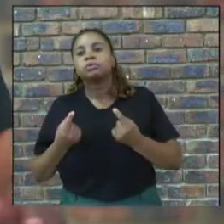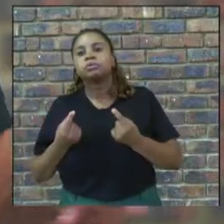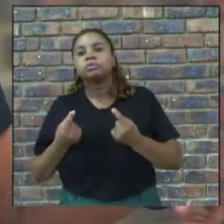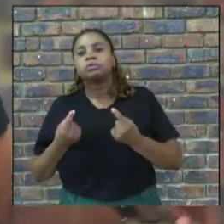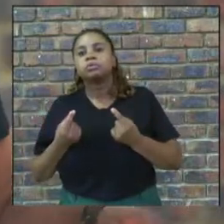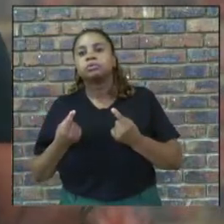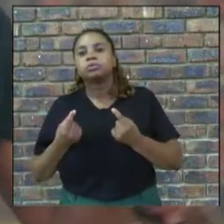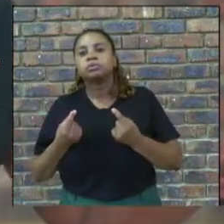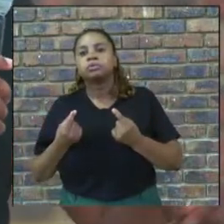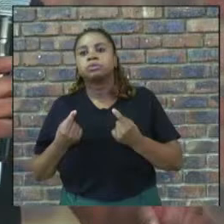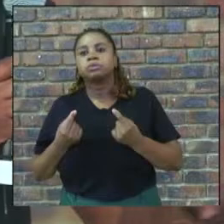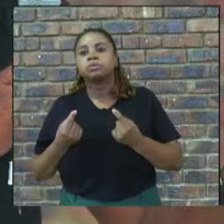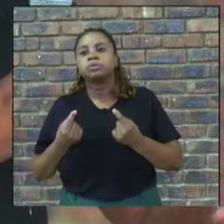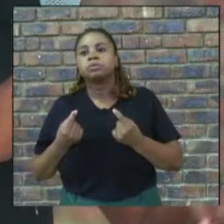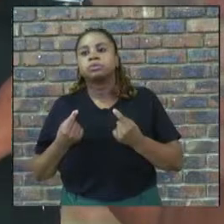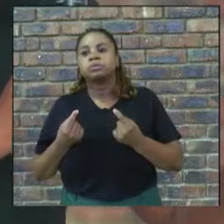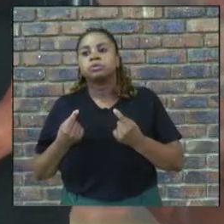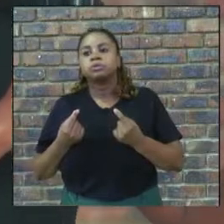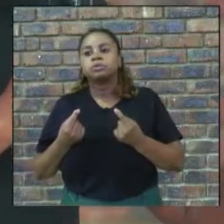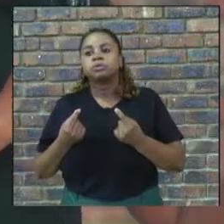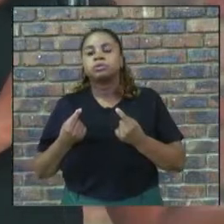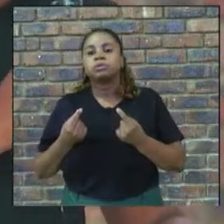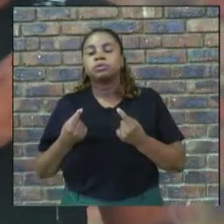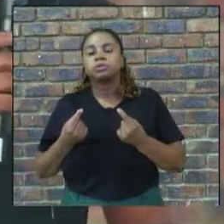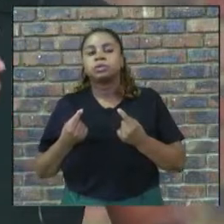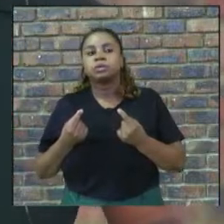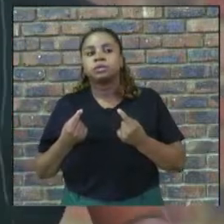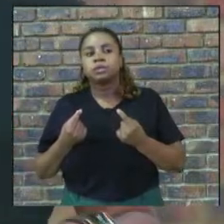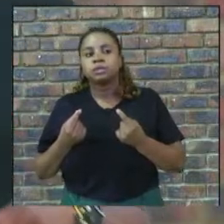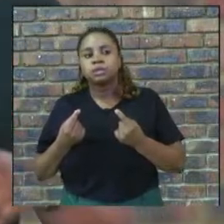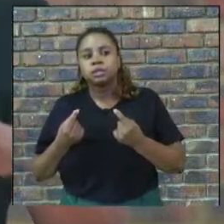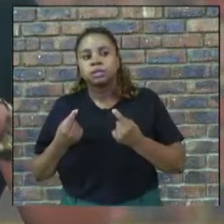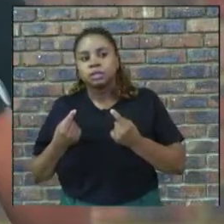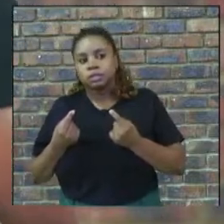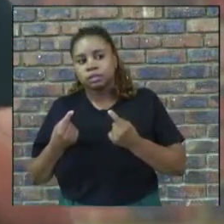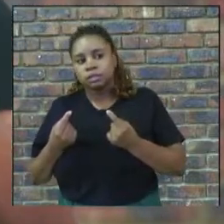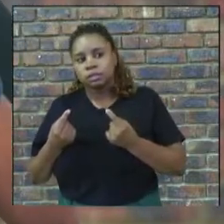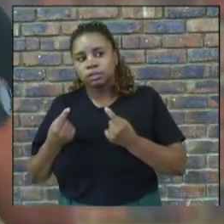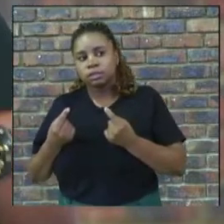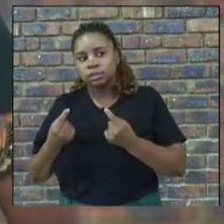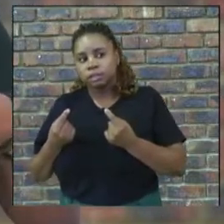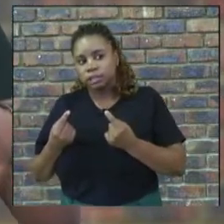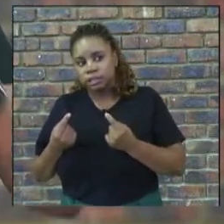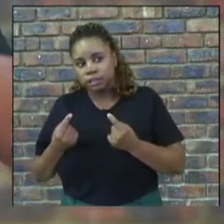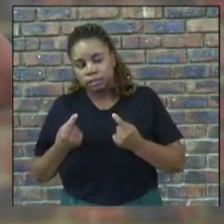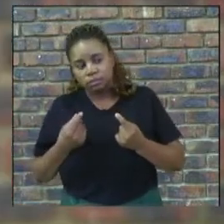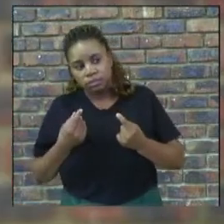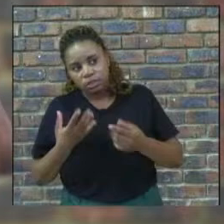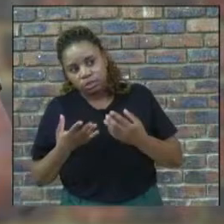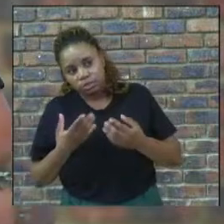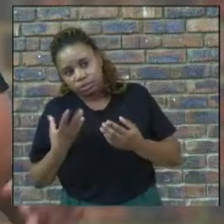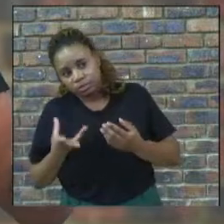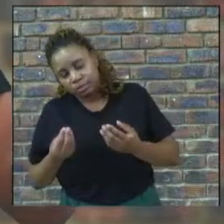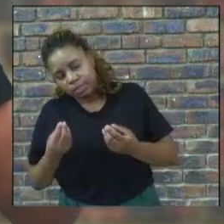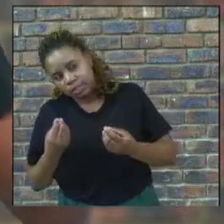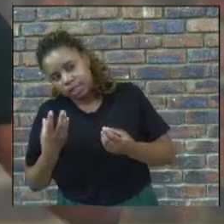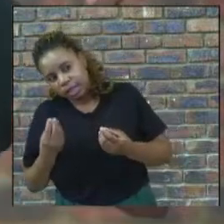maybe we must we must leave a piece of paper. Several of you stated, oh my